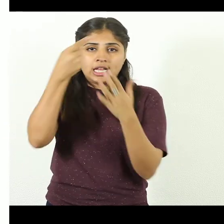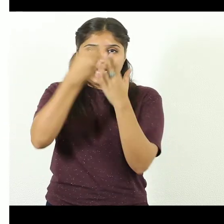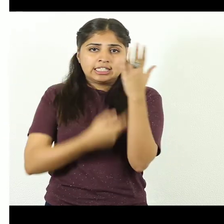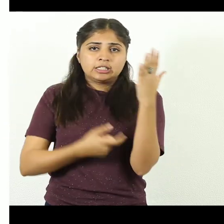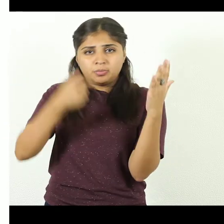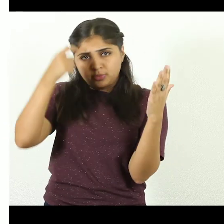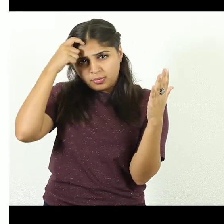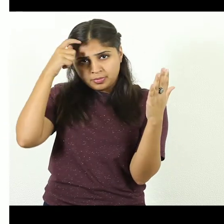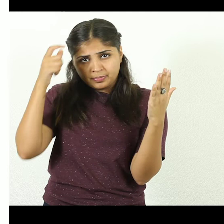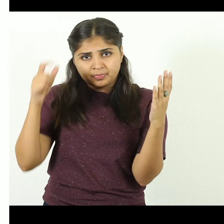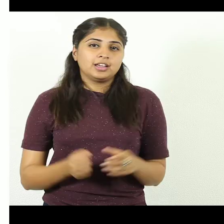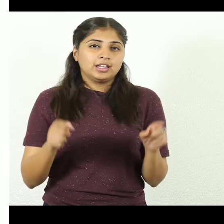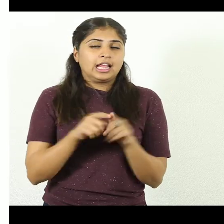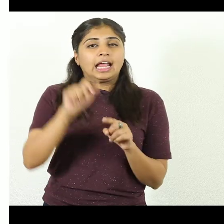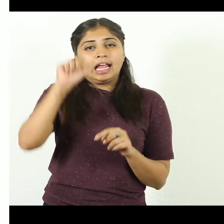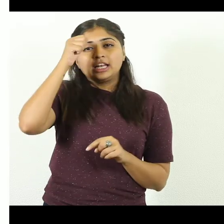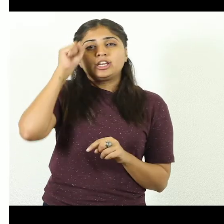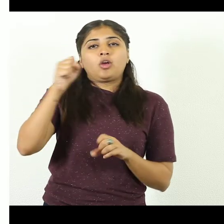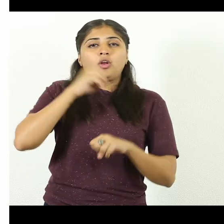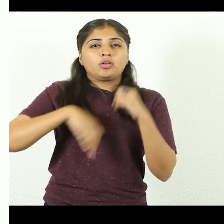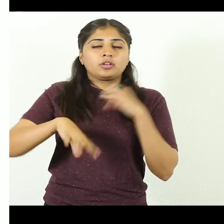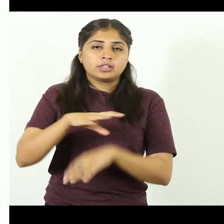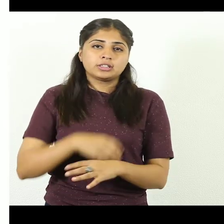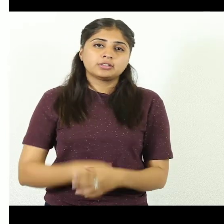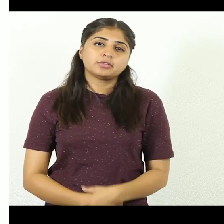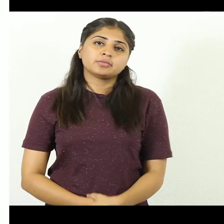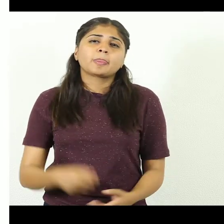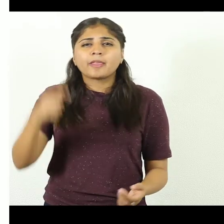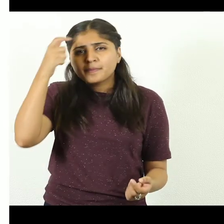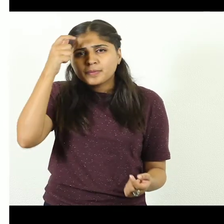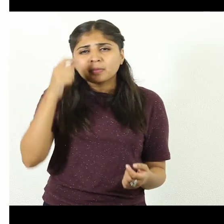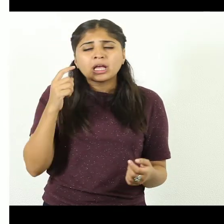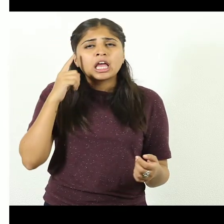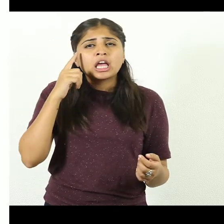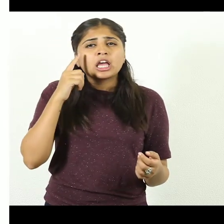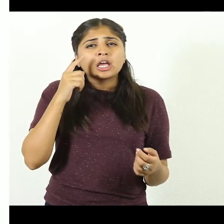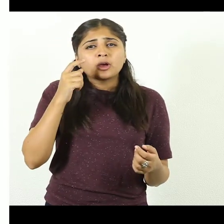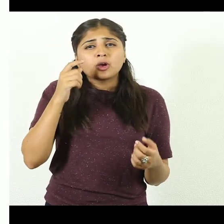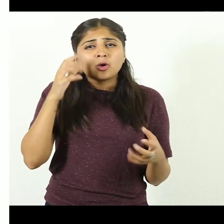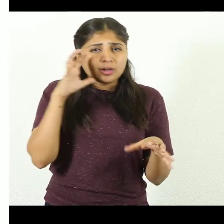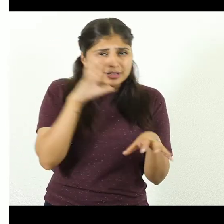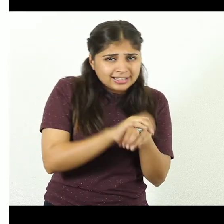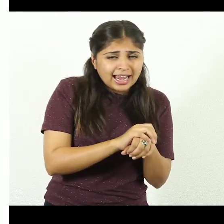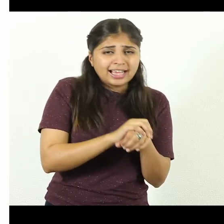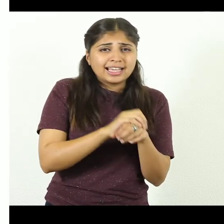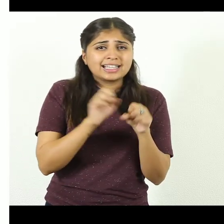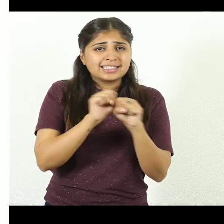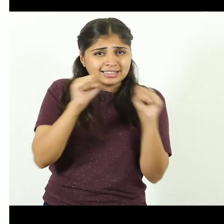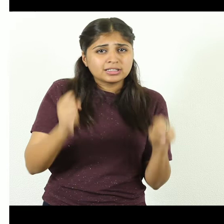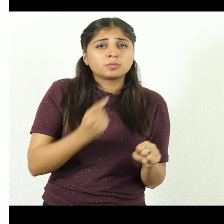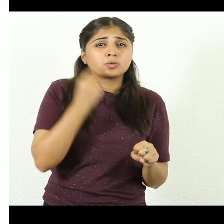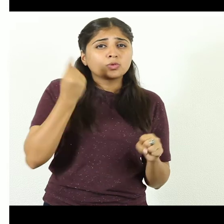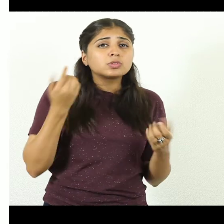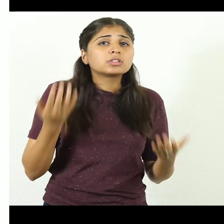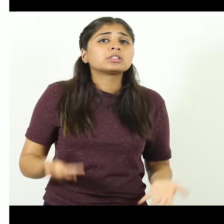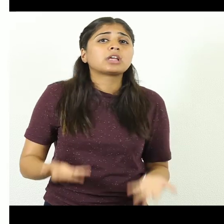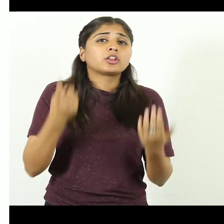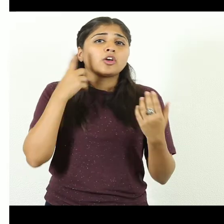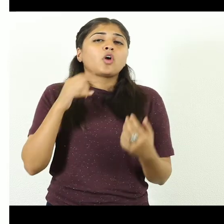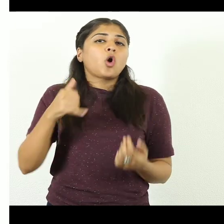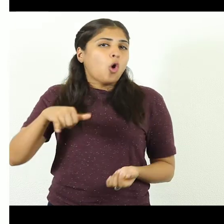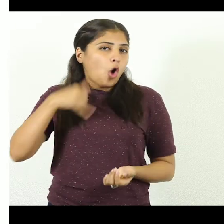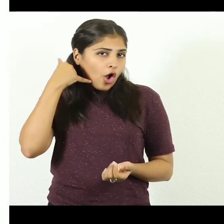computer software package that manages and maintains list of issues as needed by an